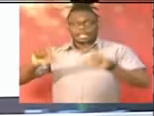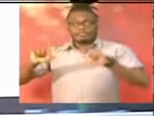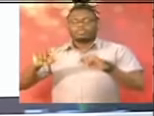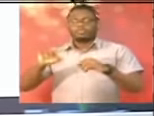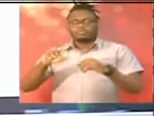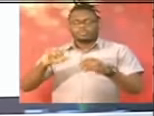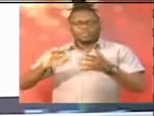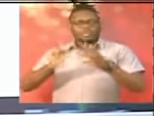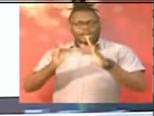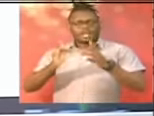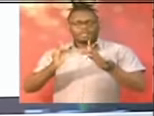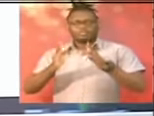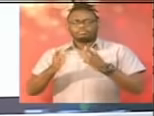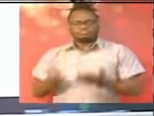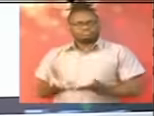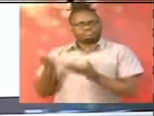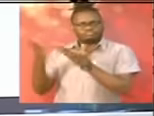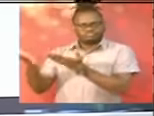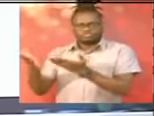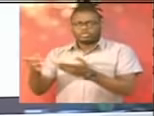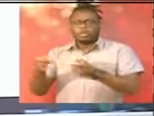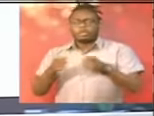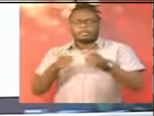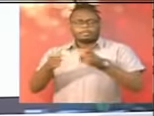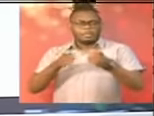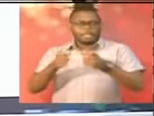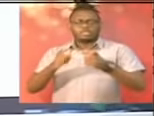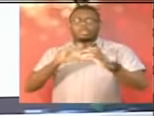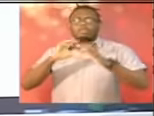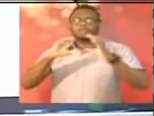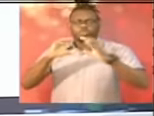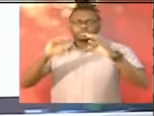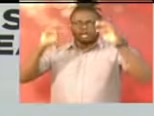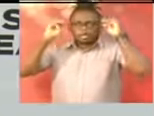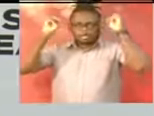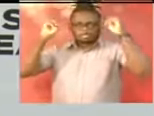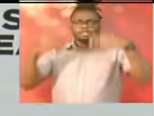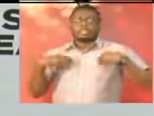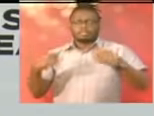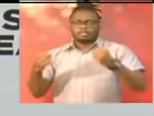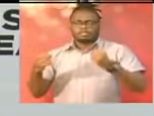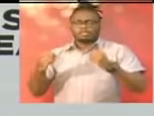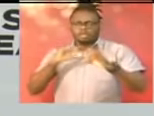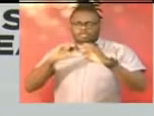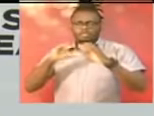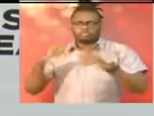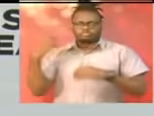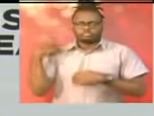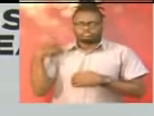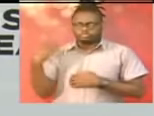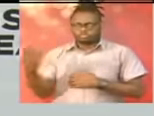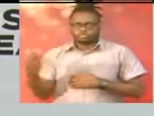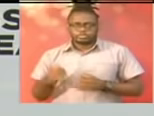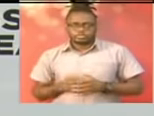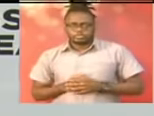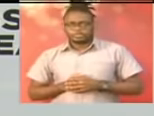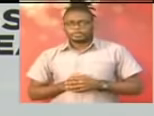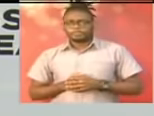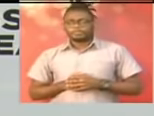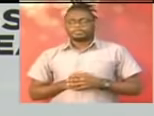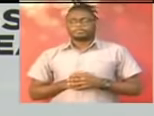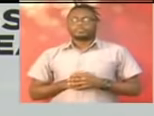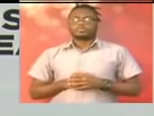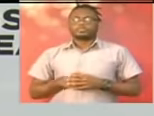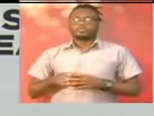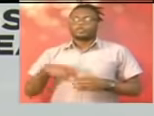Al Alexander, Senior Corporate Communications Officer at the Ministry of Health. Good morning and welcome to another Ministry of